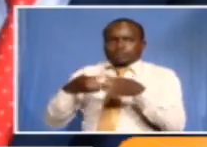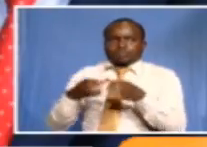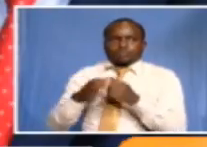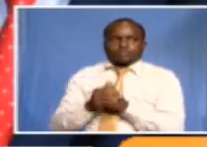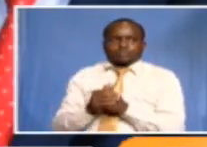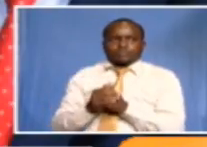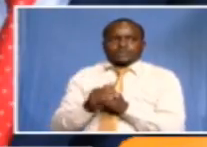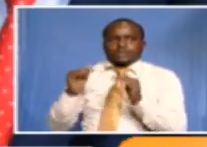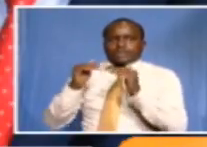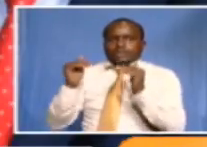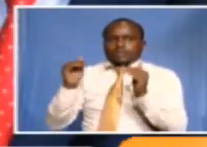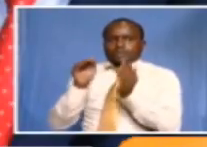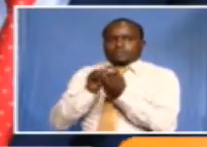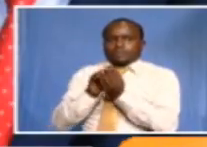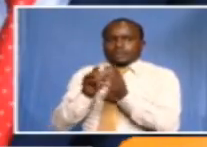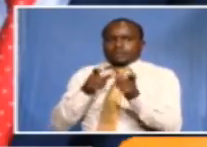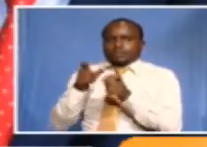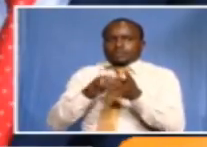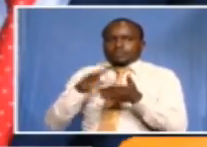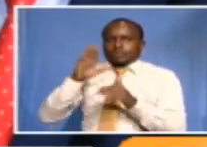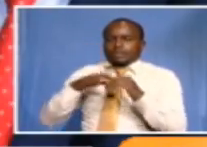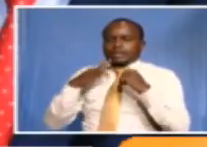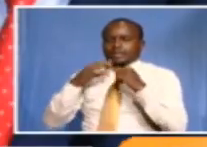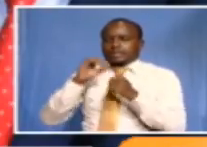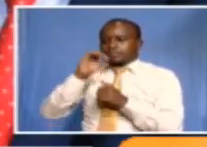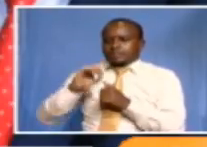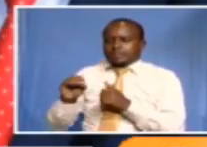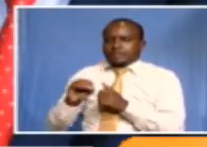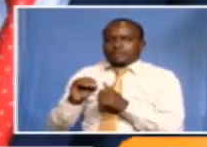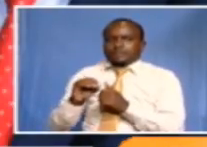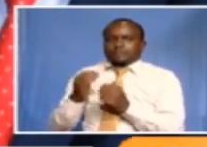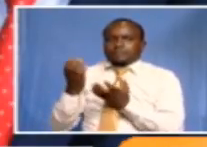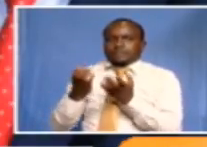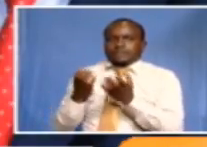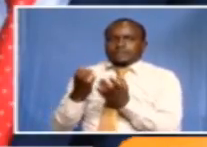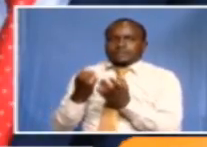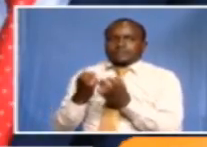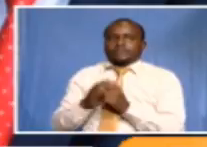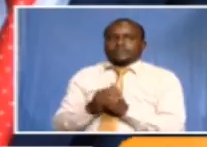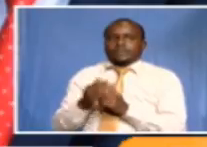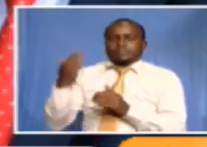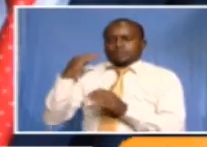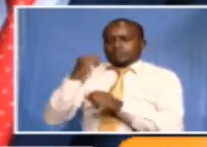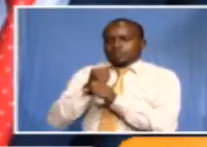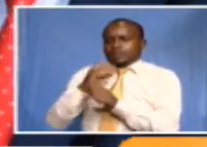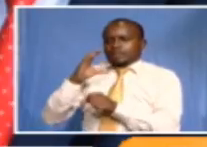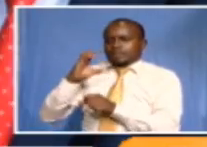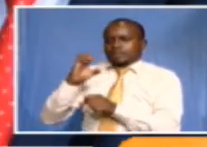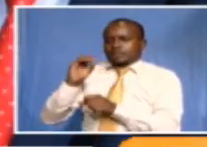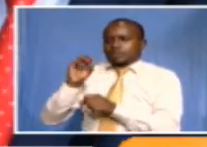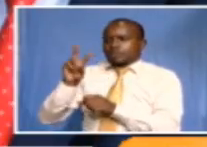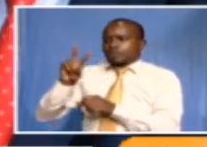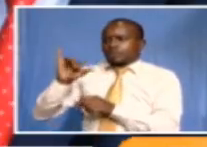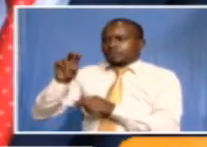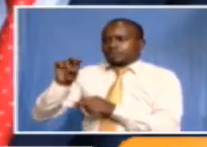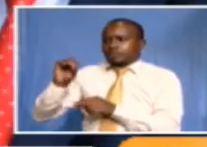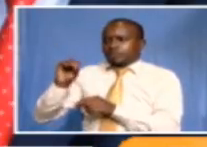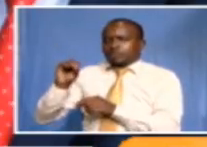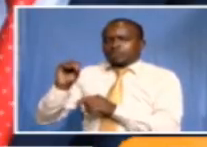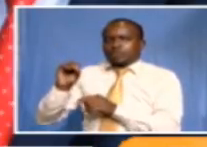Kenya controls over 80% of the group's business in the region. Igathe has previously served as CEO, Vivo Energy in Kenya